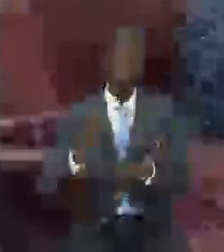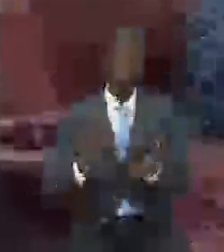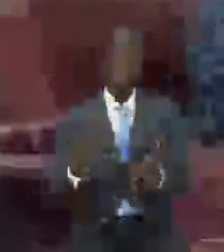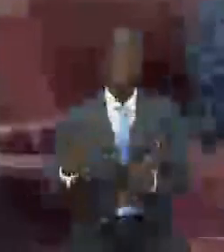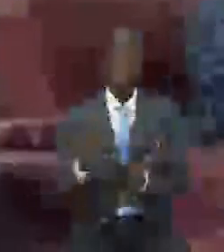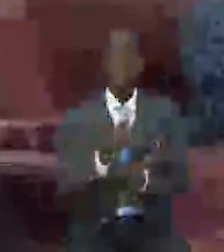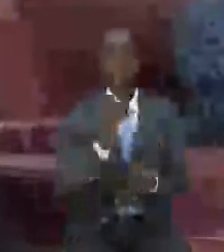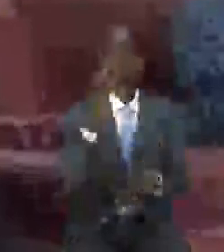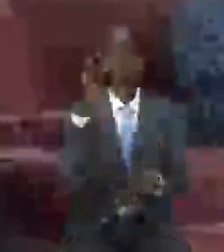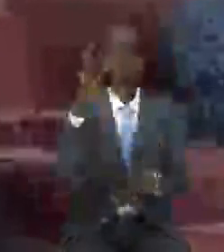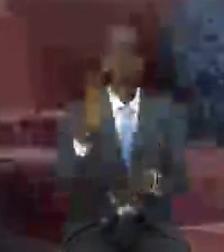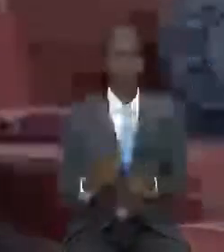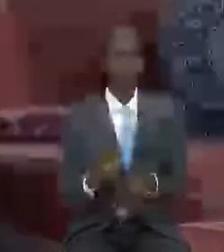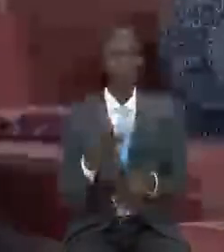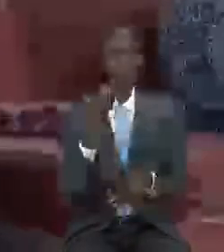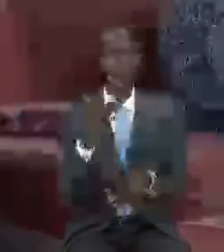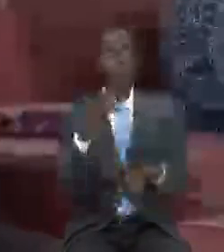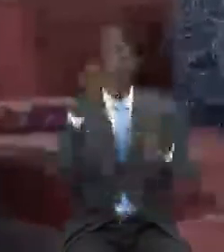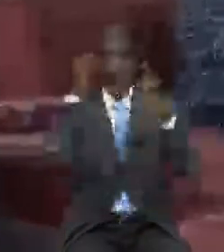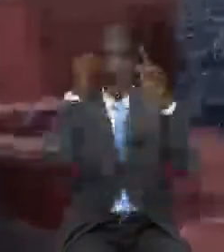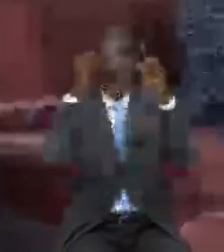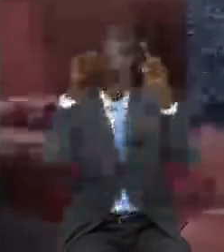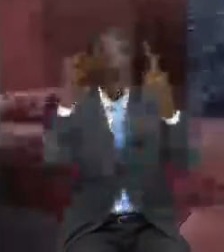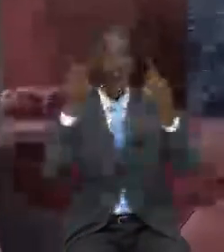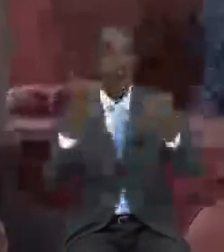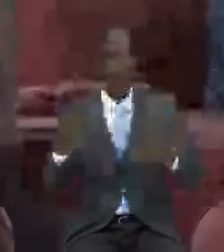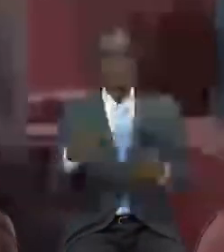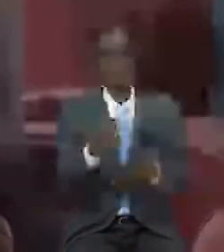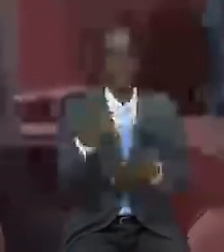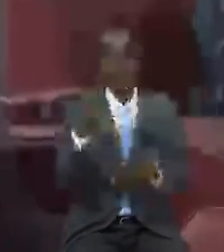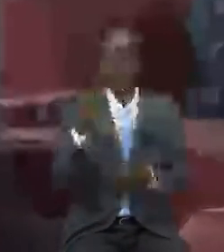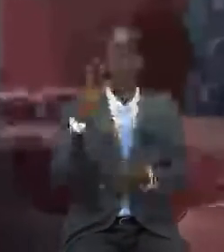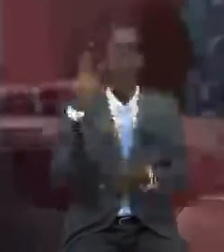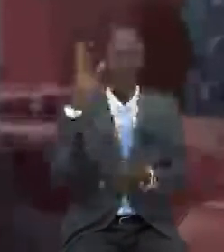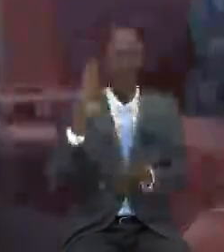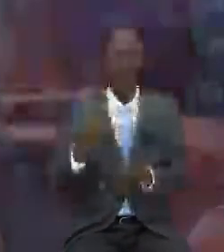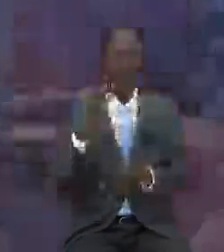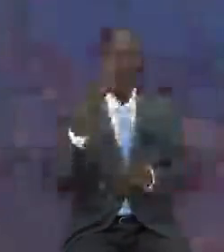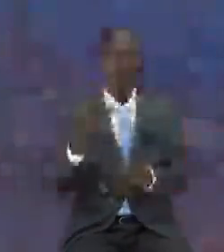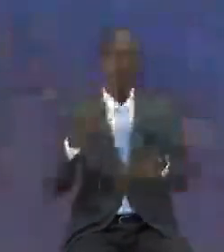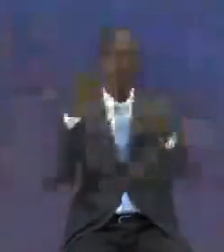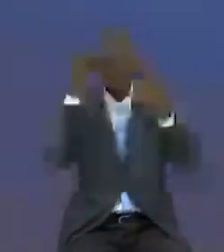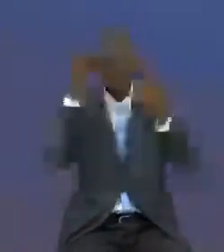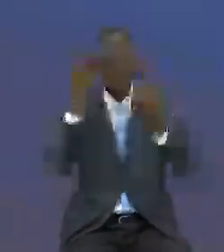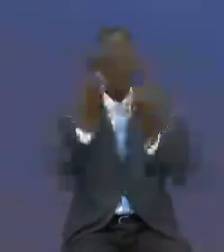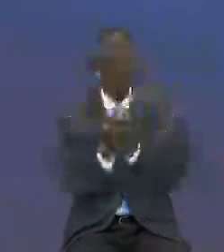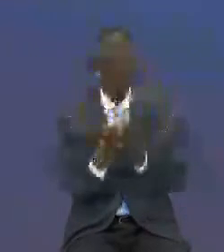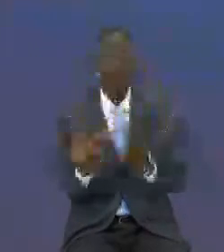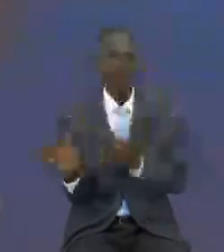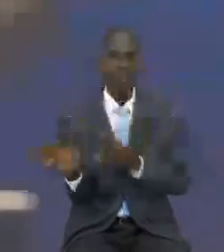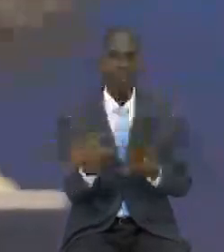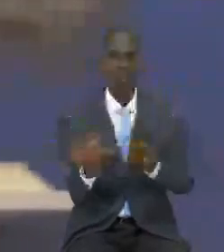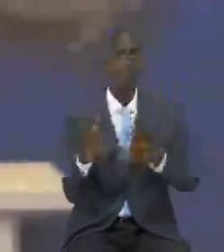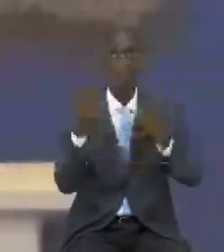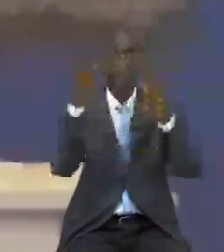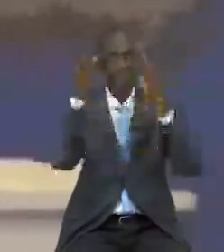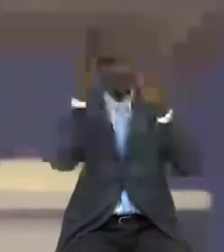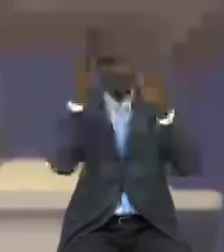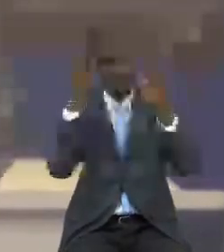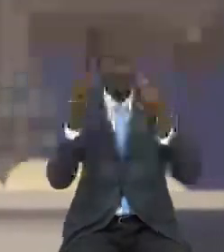pleasure, you don't do your will. Ye ministers of his that do his